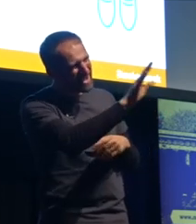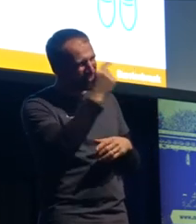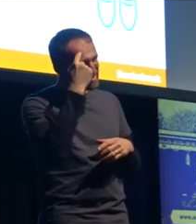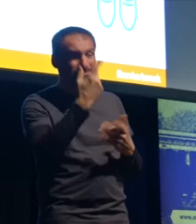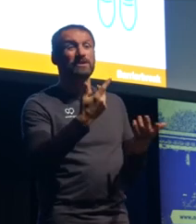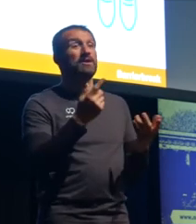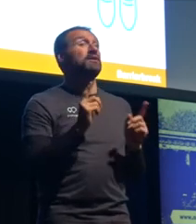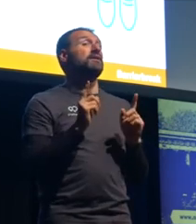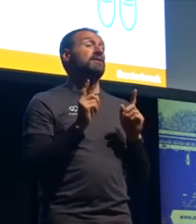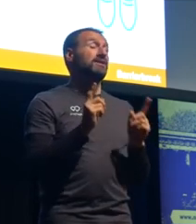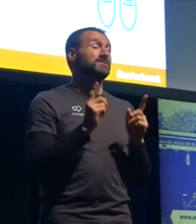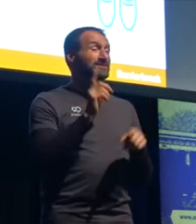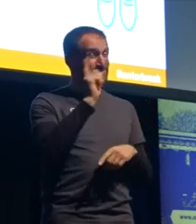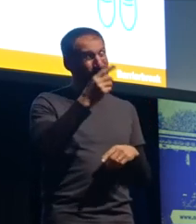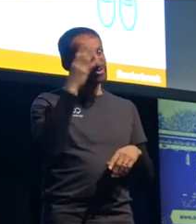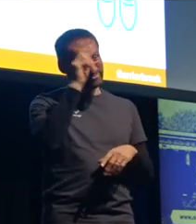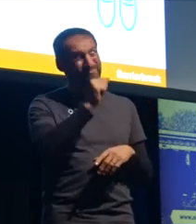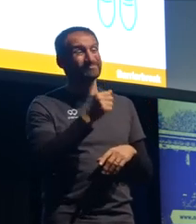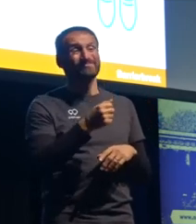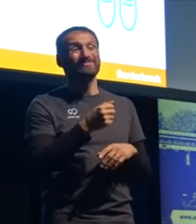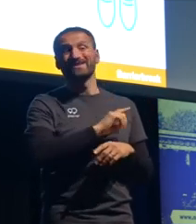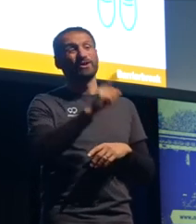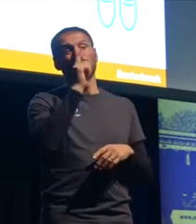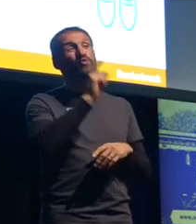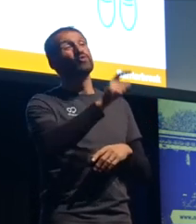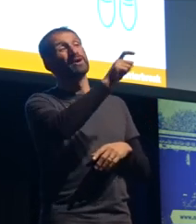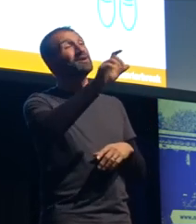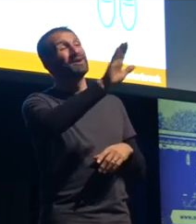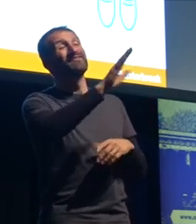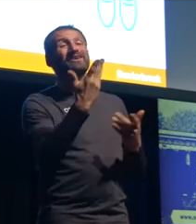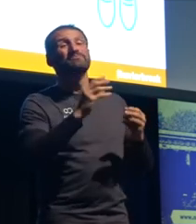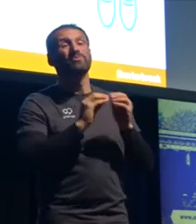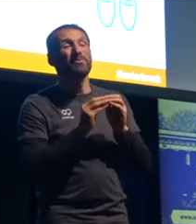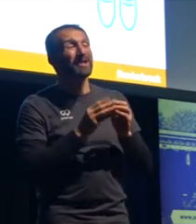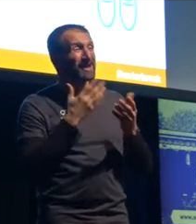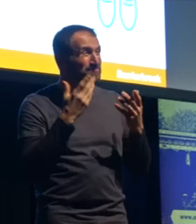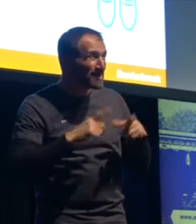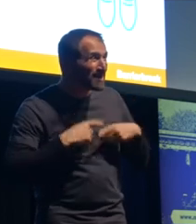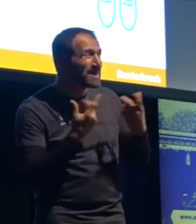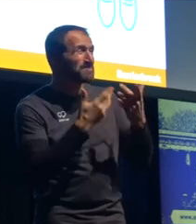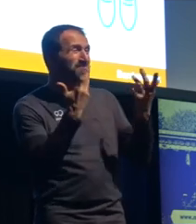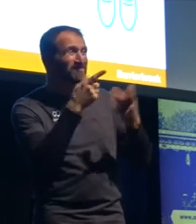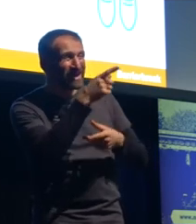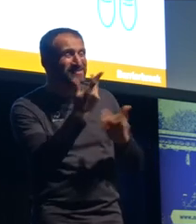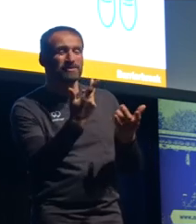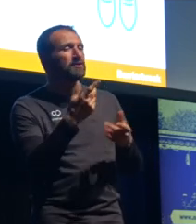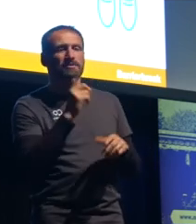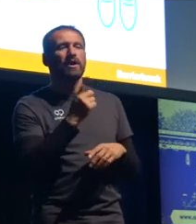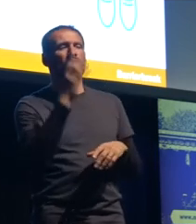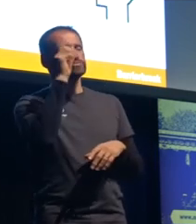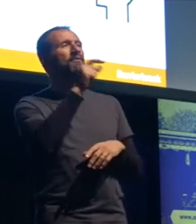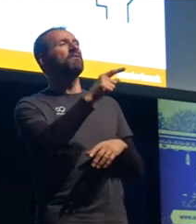Because you have to realize not just the problems that other people are going through, but also recognize that they're capable of solving those